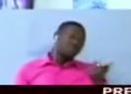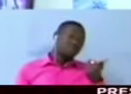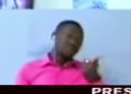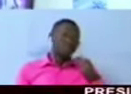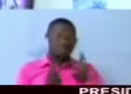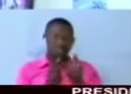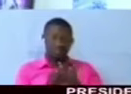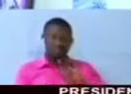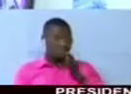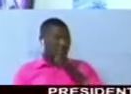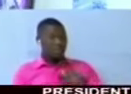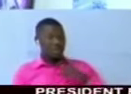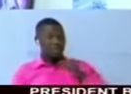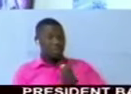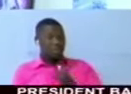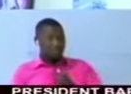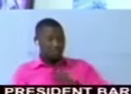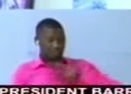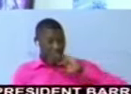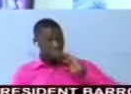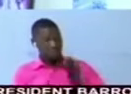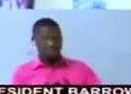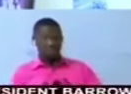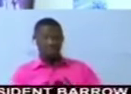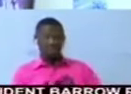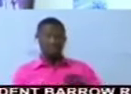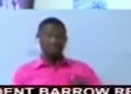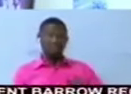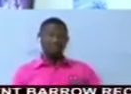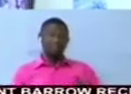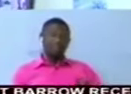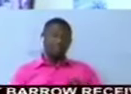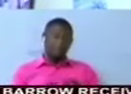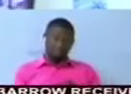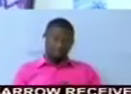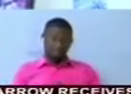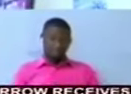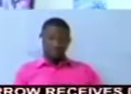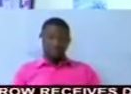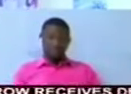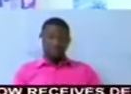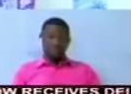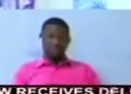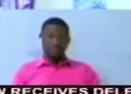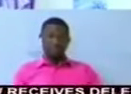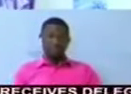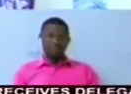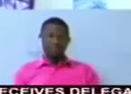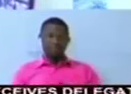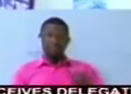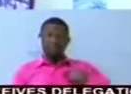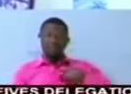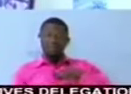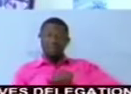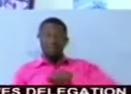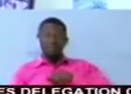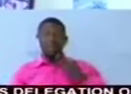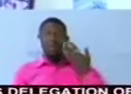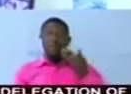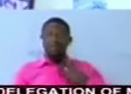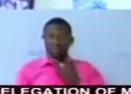that will make them to believe it. Man bi nga xamé ni sumaay bayina janga. Me, when I left